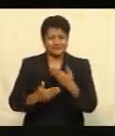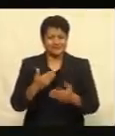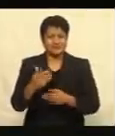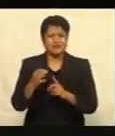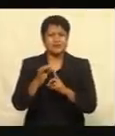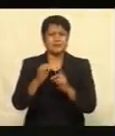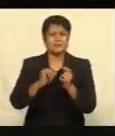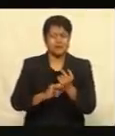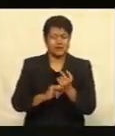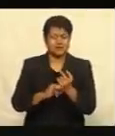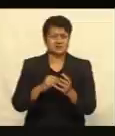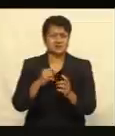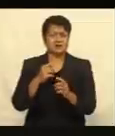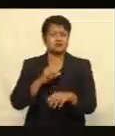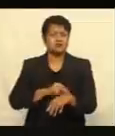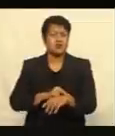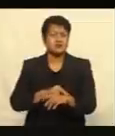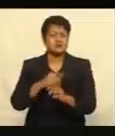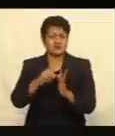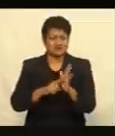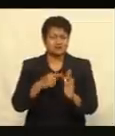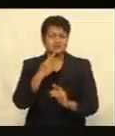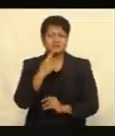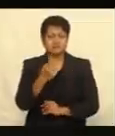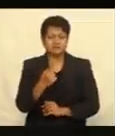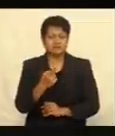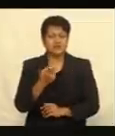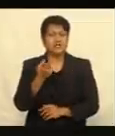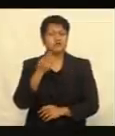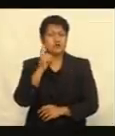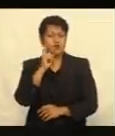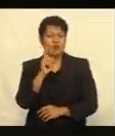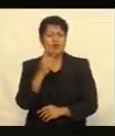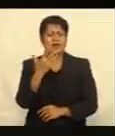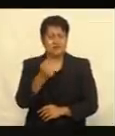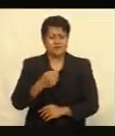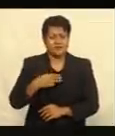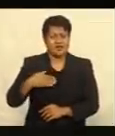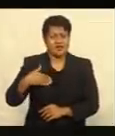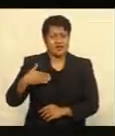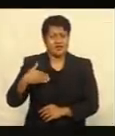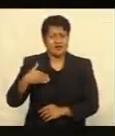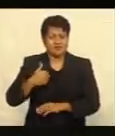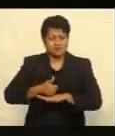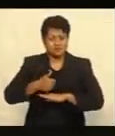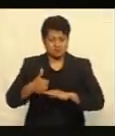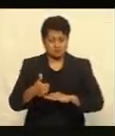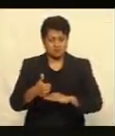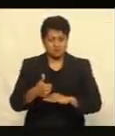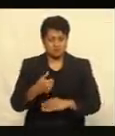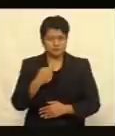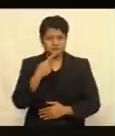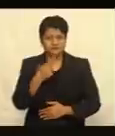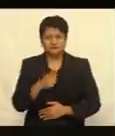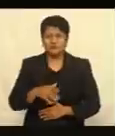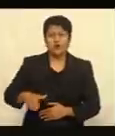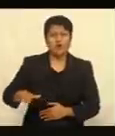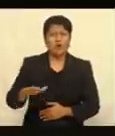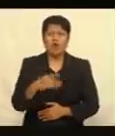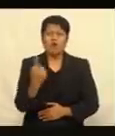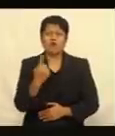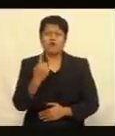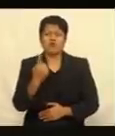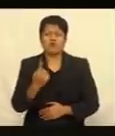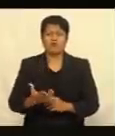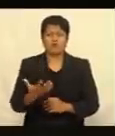Health, Dr. James Fong, and also the call has been made by the health authorities to all those that may have